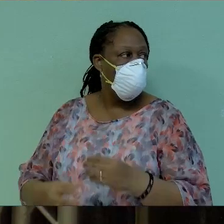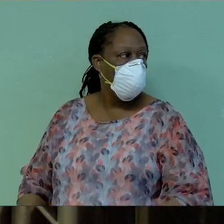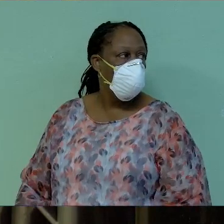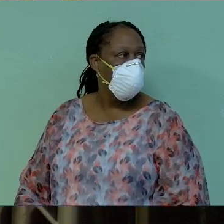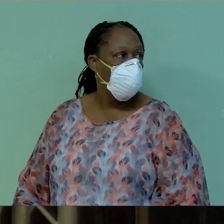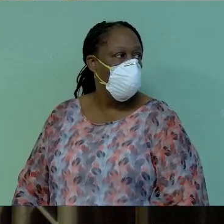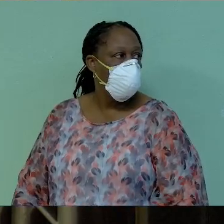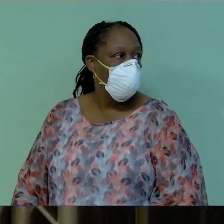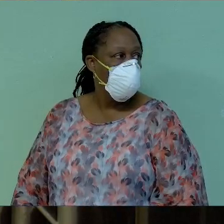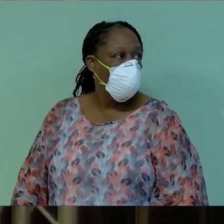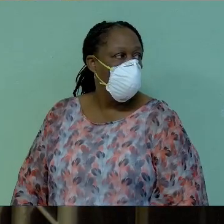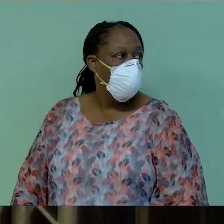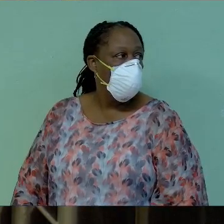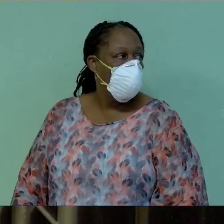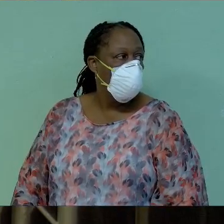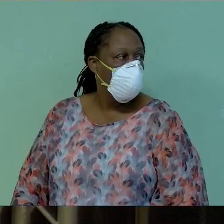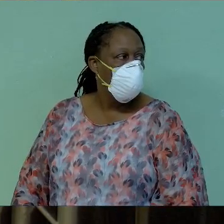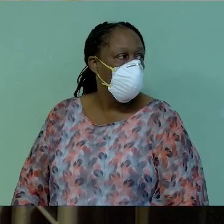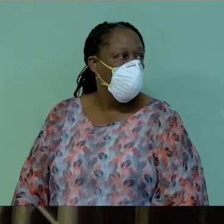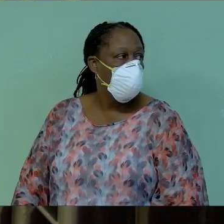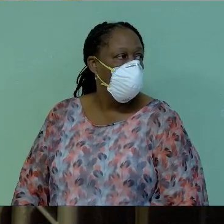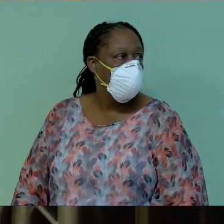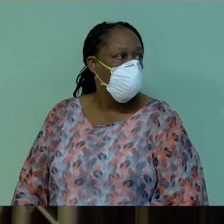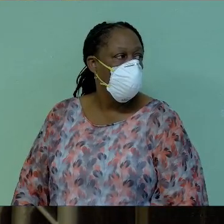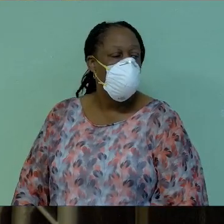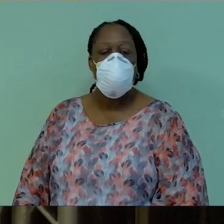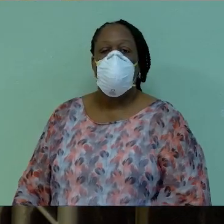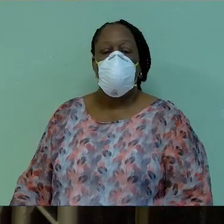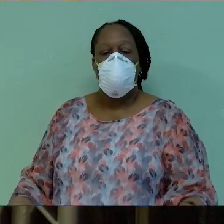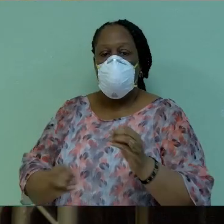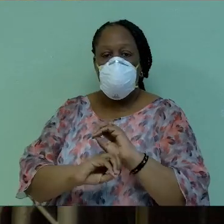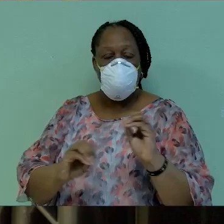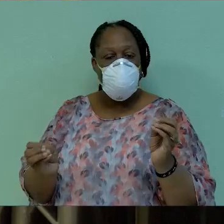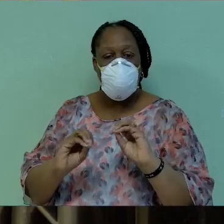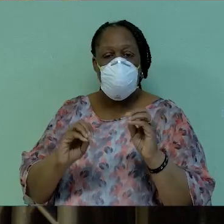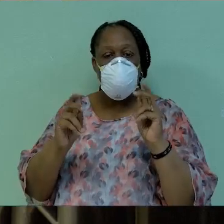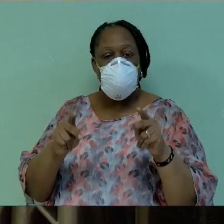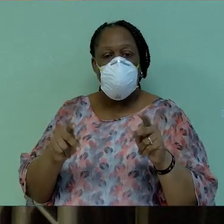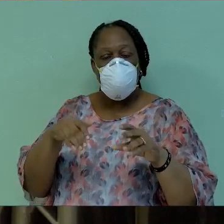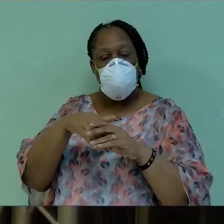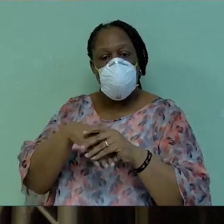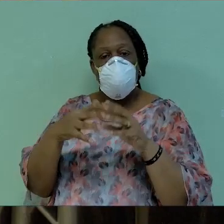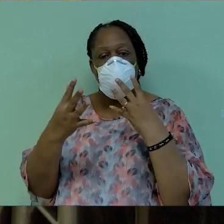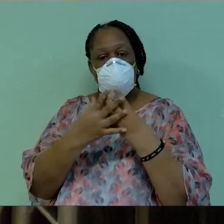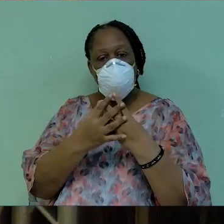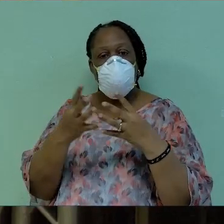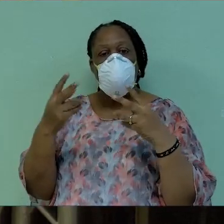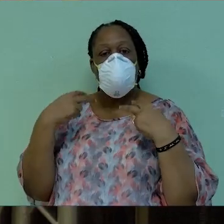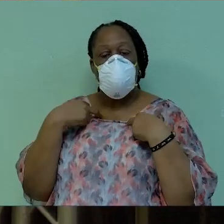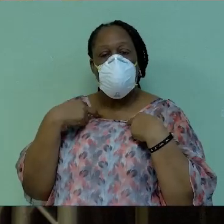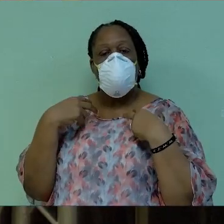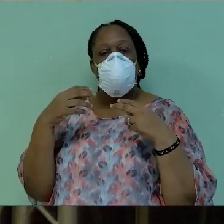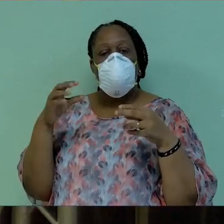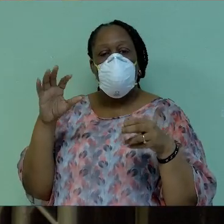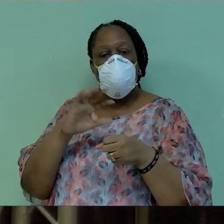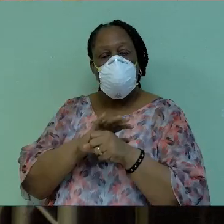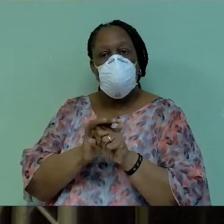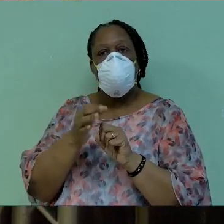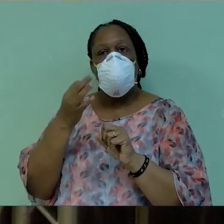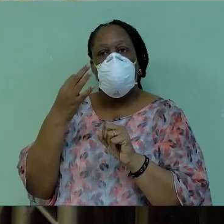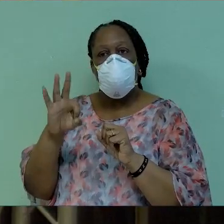of those prisons, whether inmate or staff, has contracted the coronavirus, and so we are thankful for that. And I do not